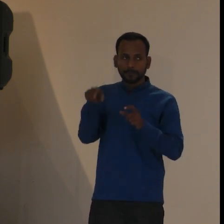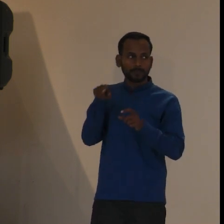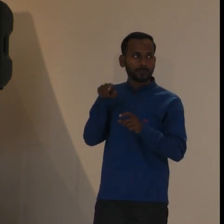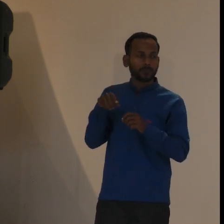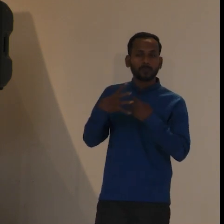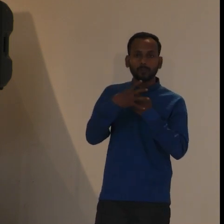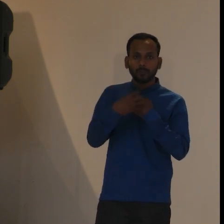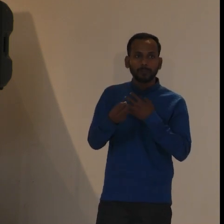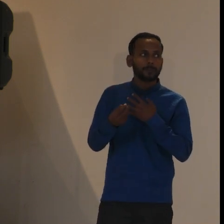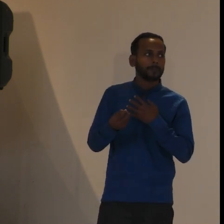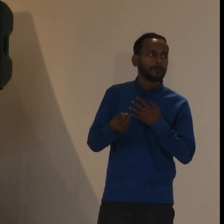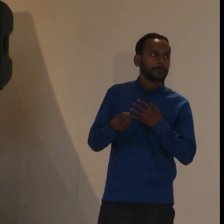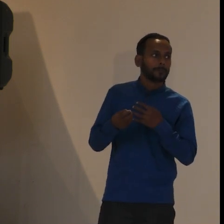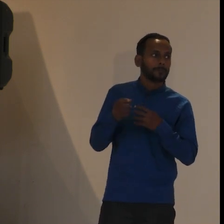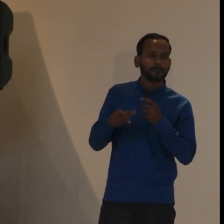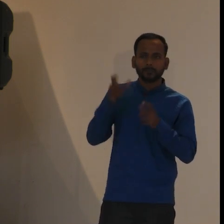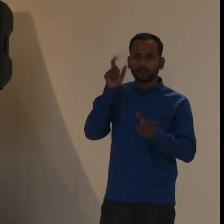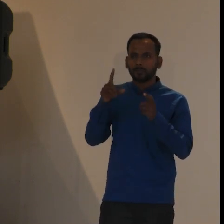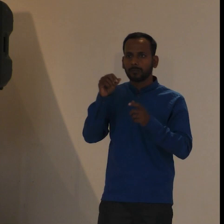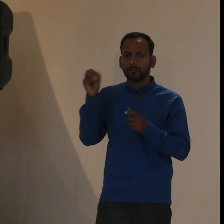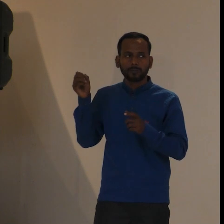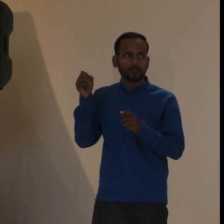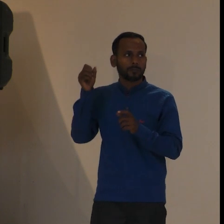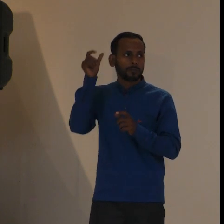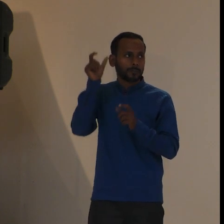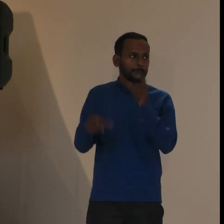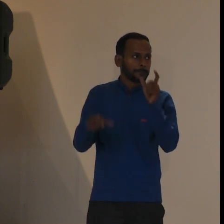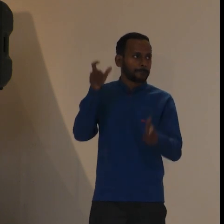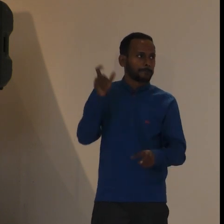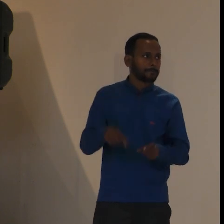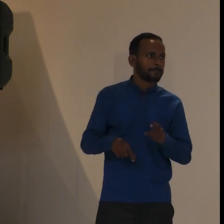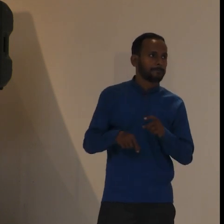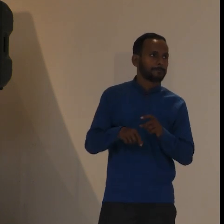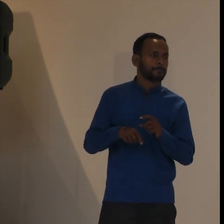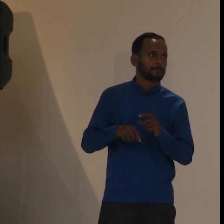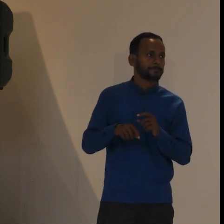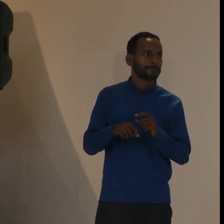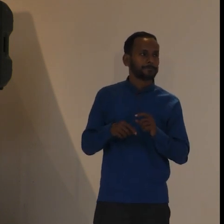doing. And I was one of 100 people, and that was my problem as well, that